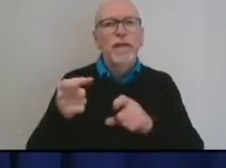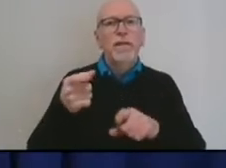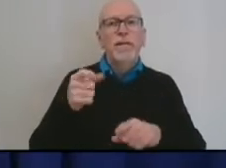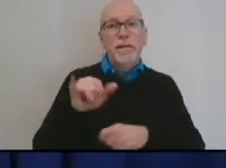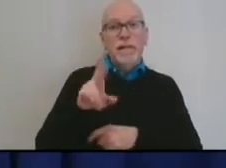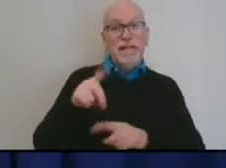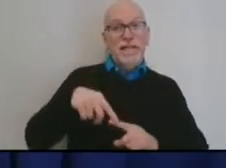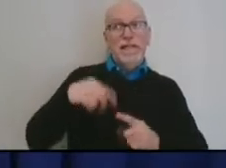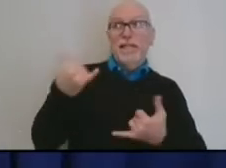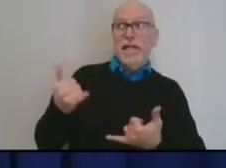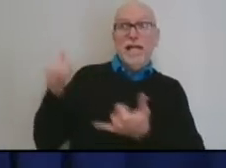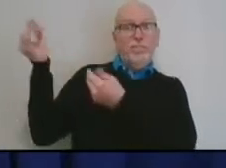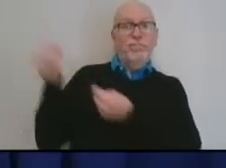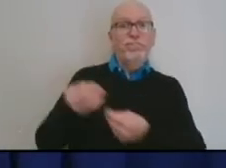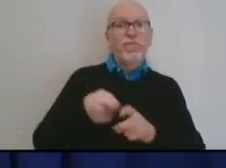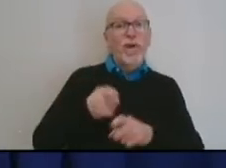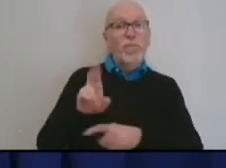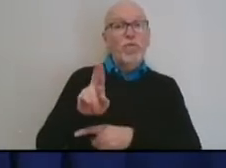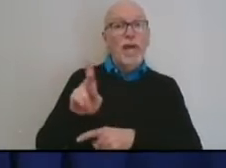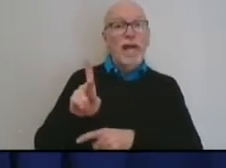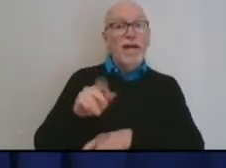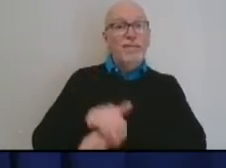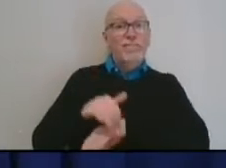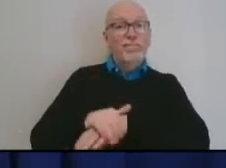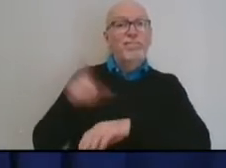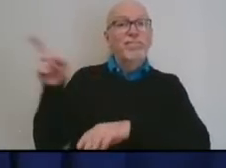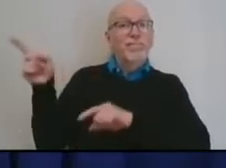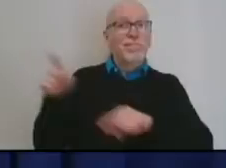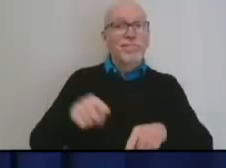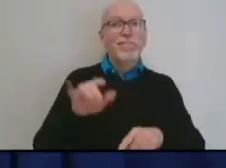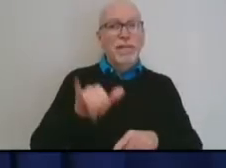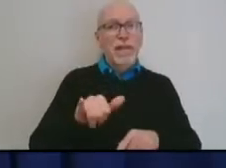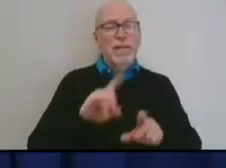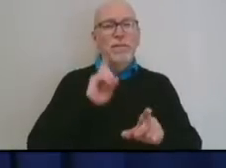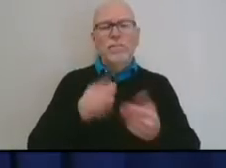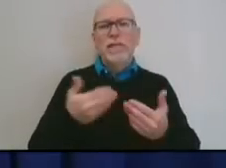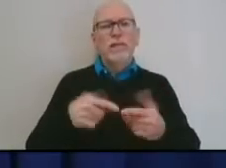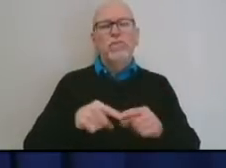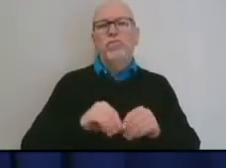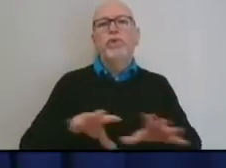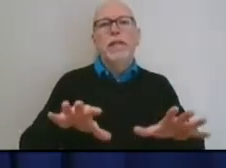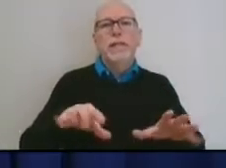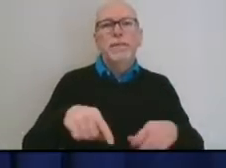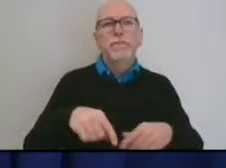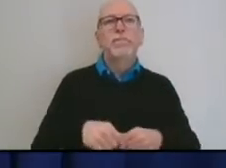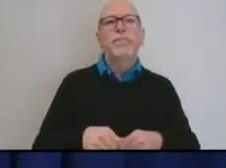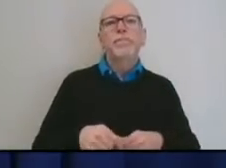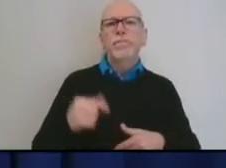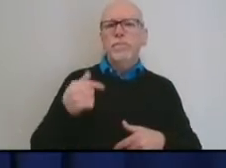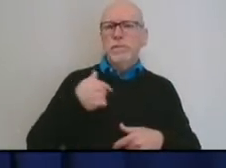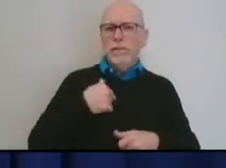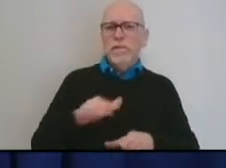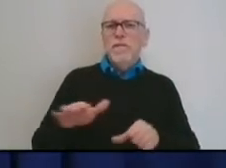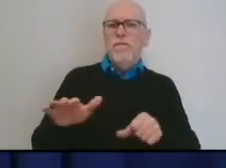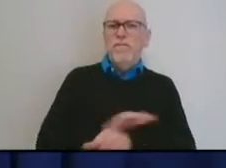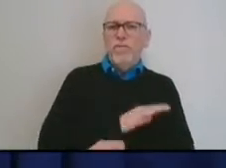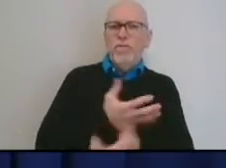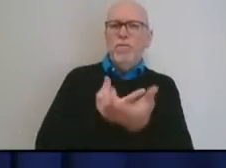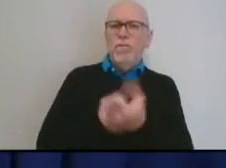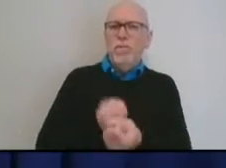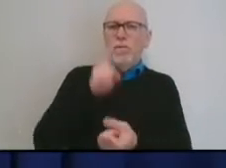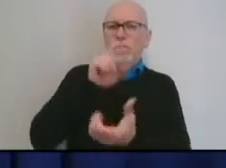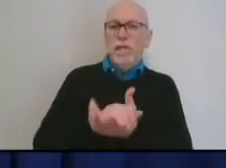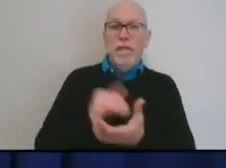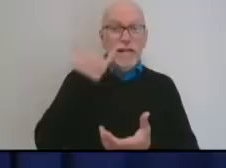variant here, the B117 variant, and we know that that spreads much more easily. I fully believe that if we continue to do